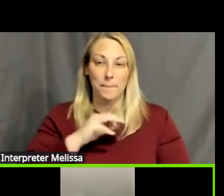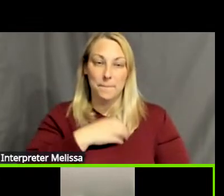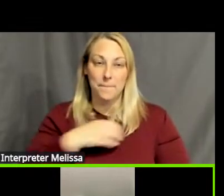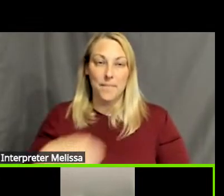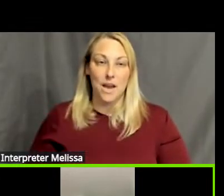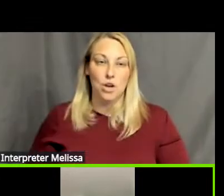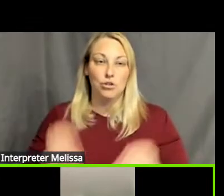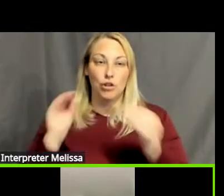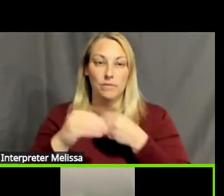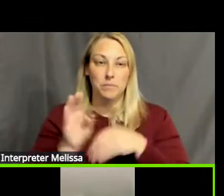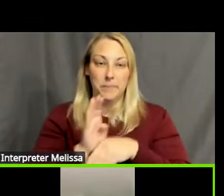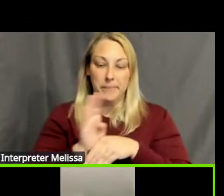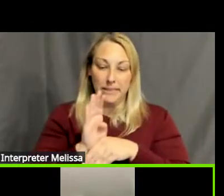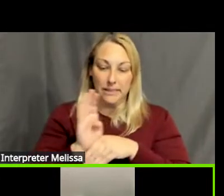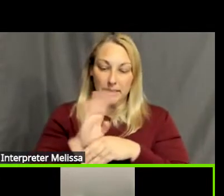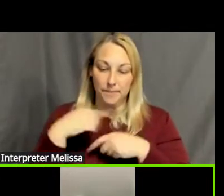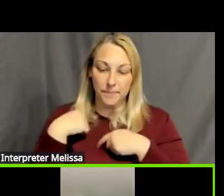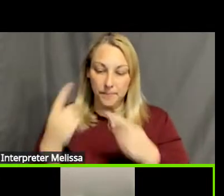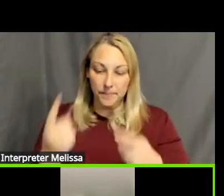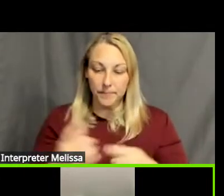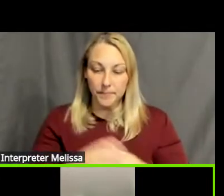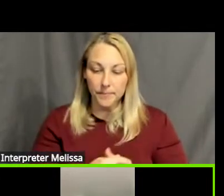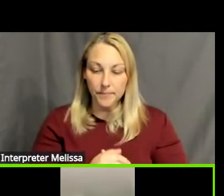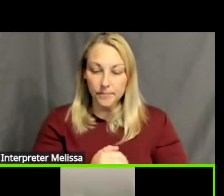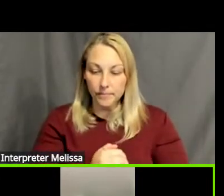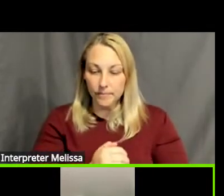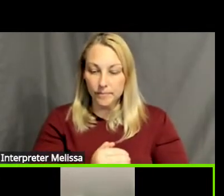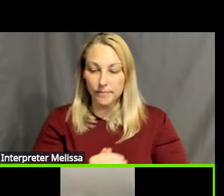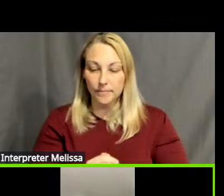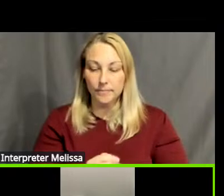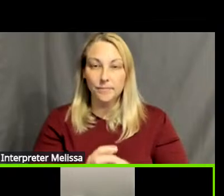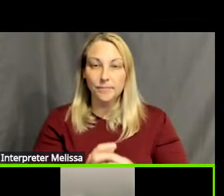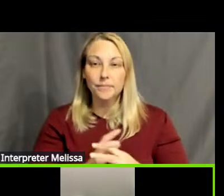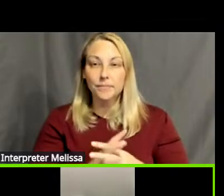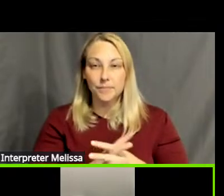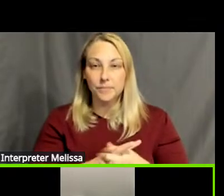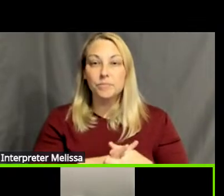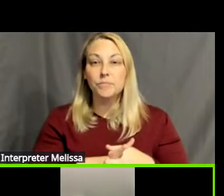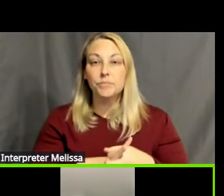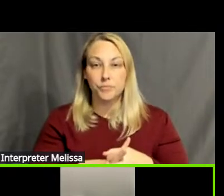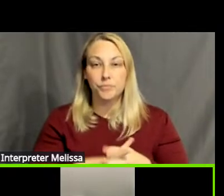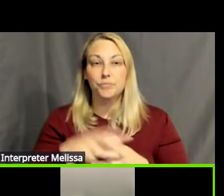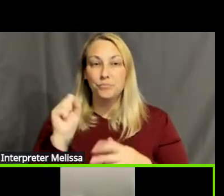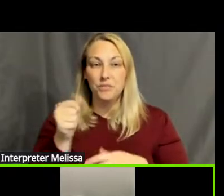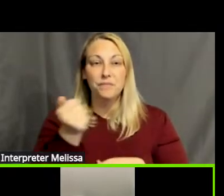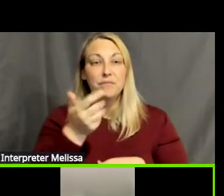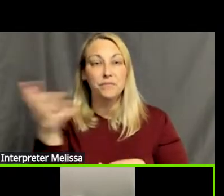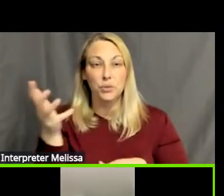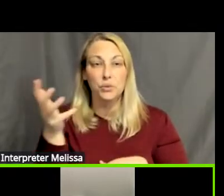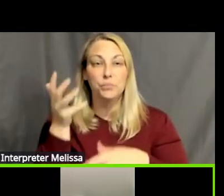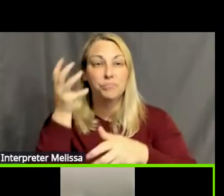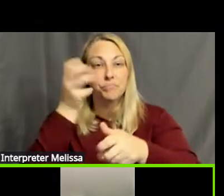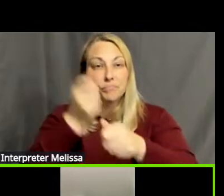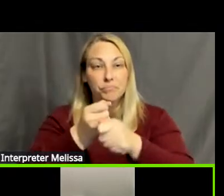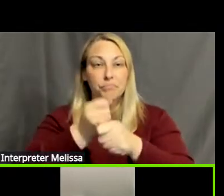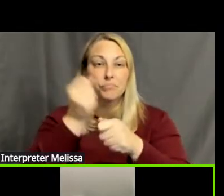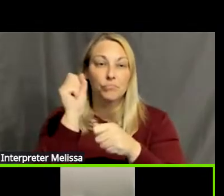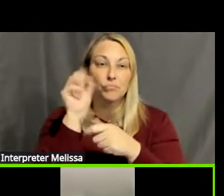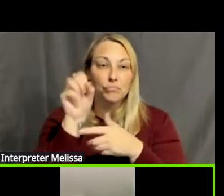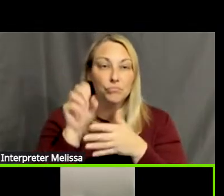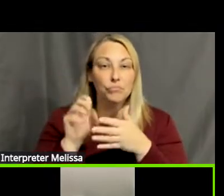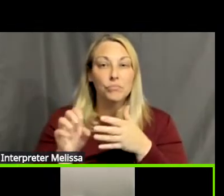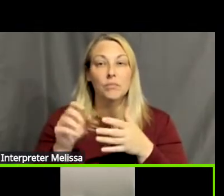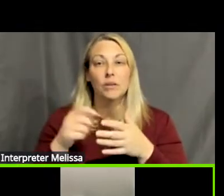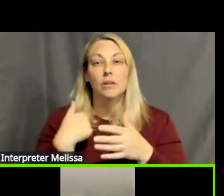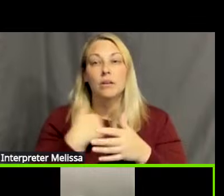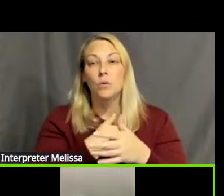couple updates for you all for this evening. Of course, we are still showing our support for federal workers. If you or someone